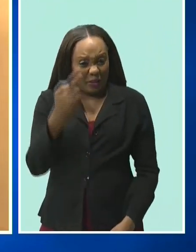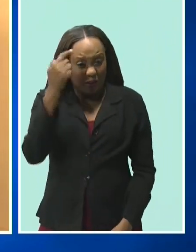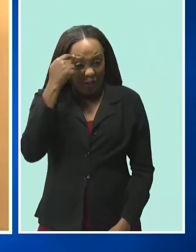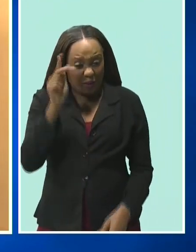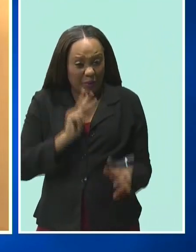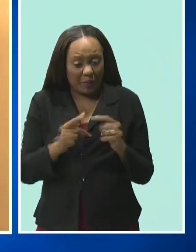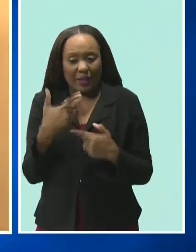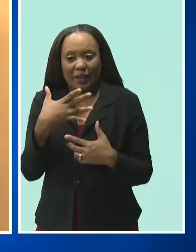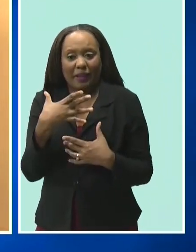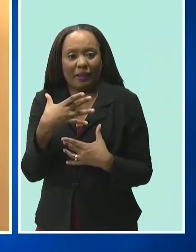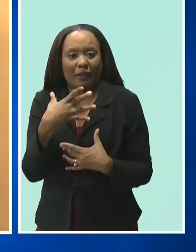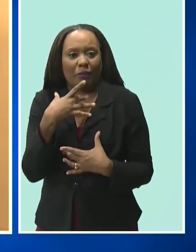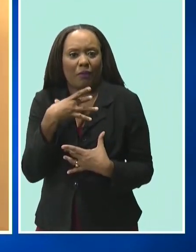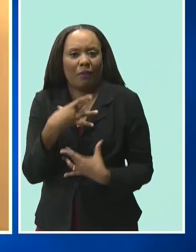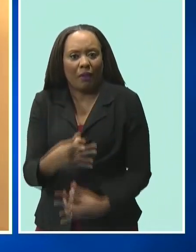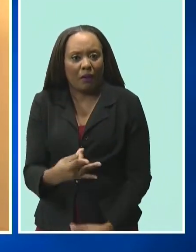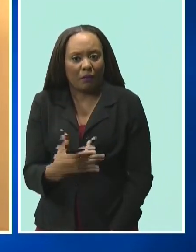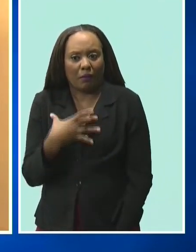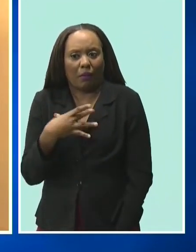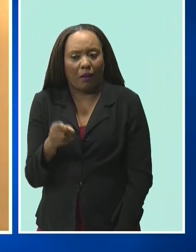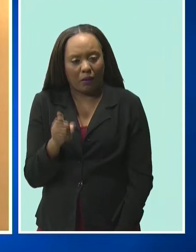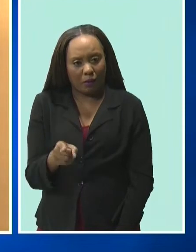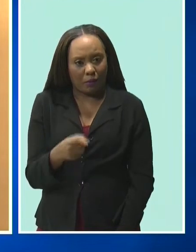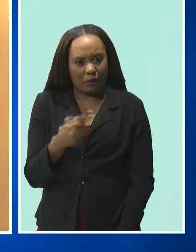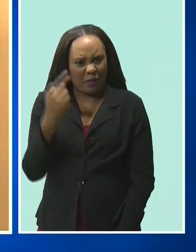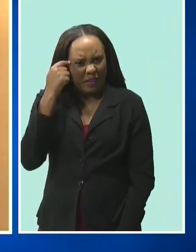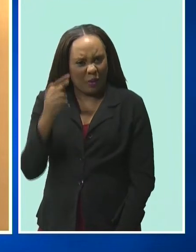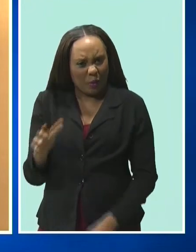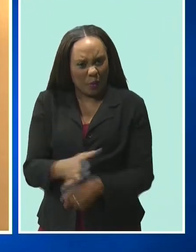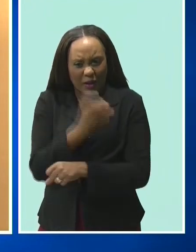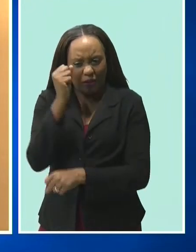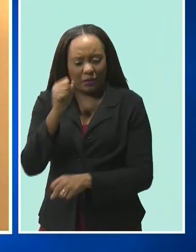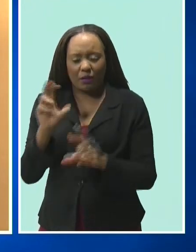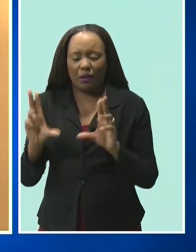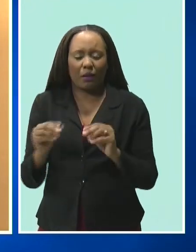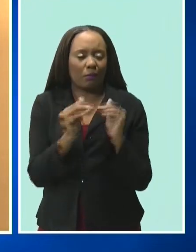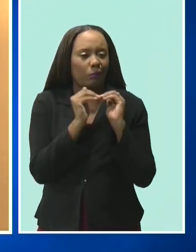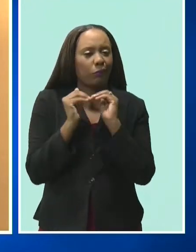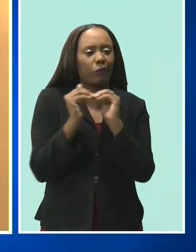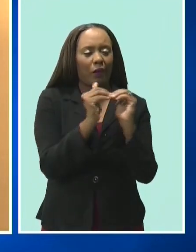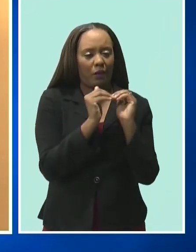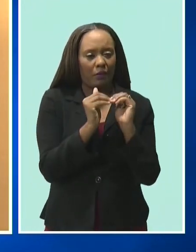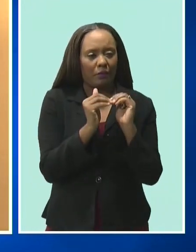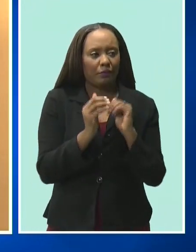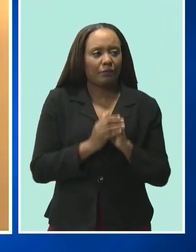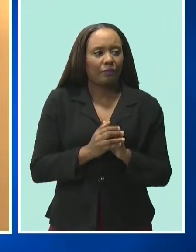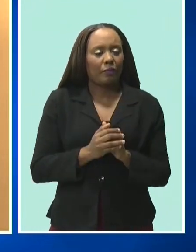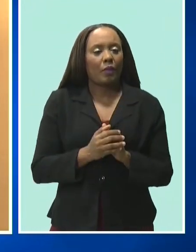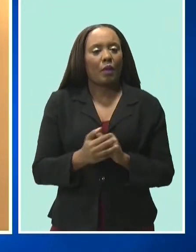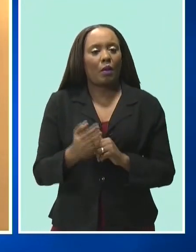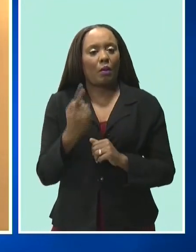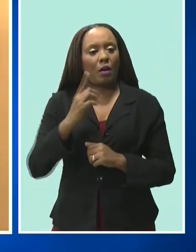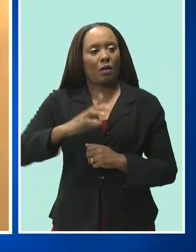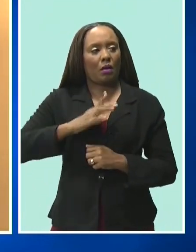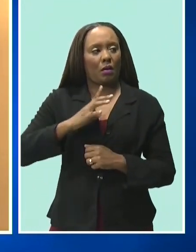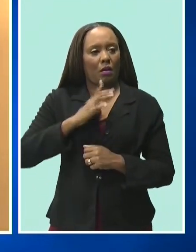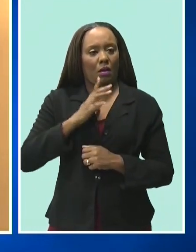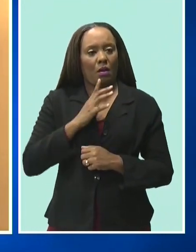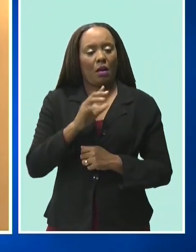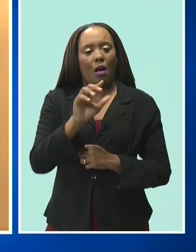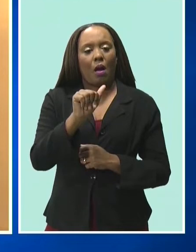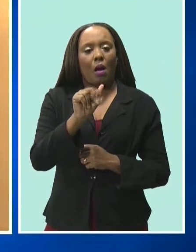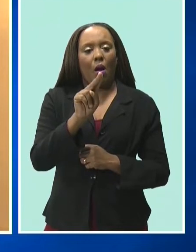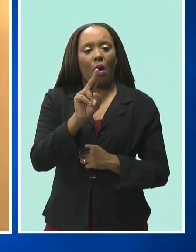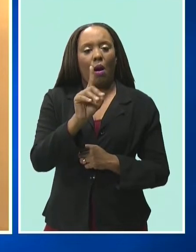that's not how this competition will be run. It will be fairly adjudicated, and audited by one of the most prestigious auditing firms in the